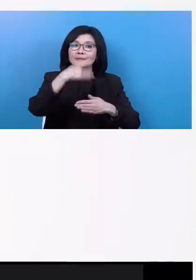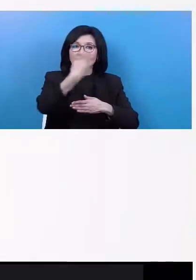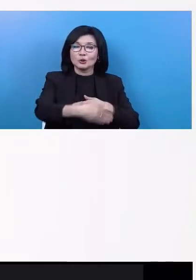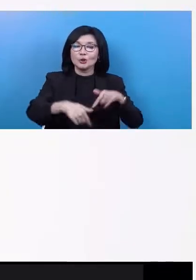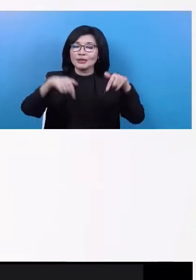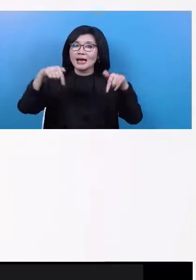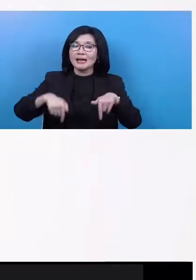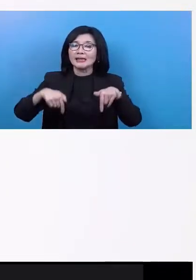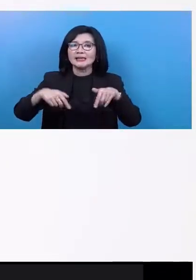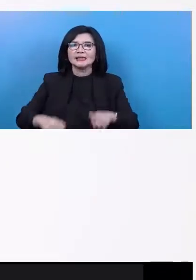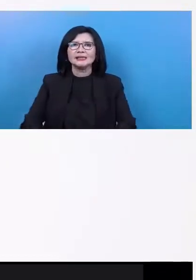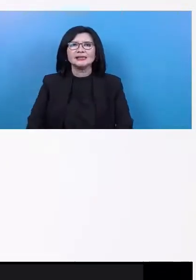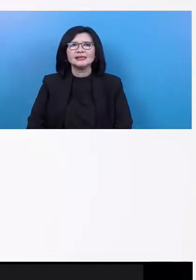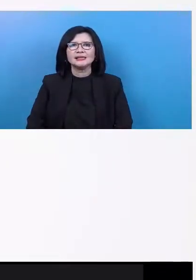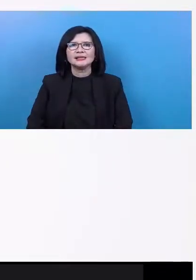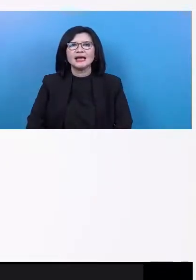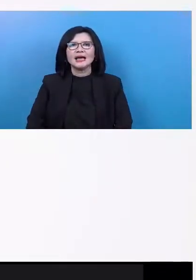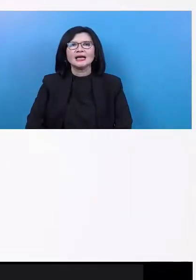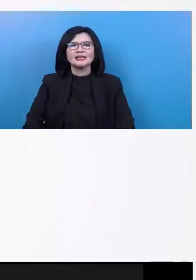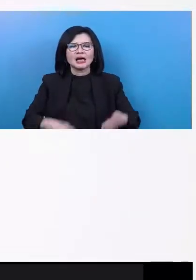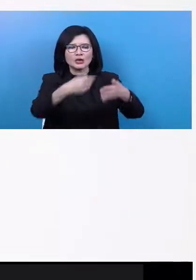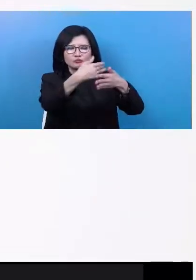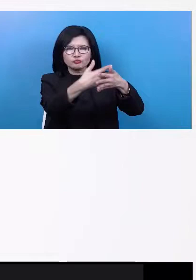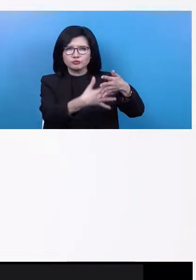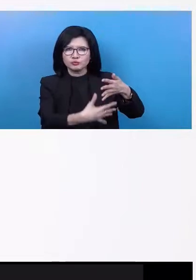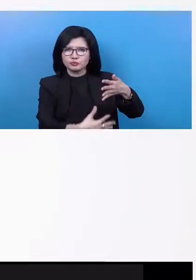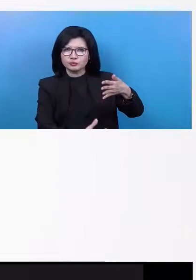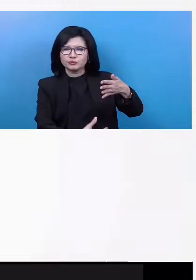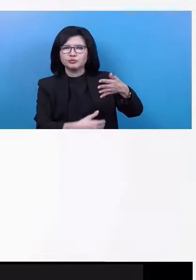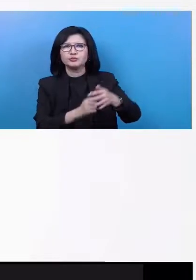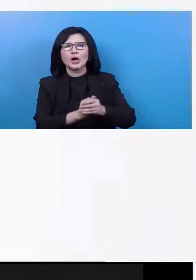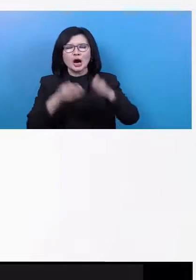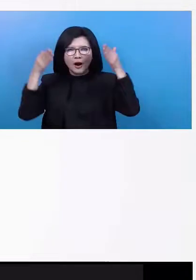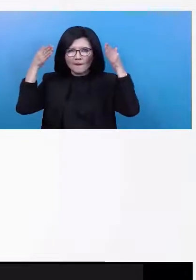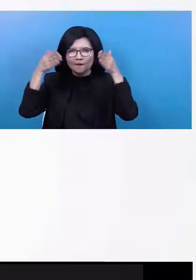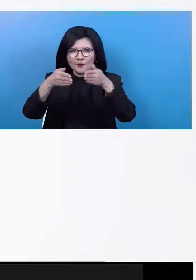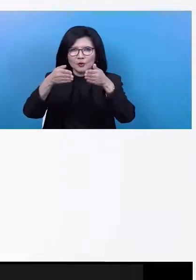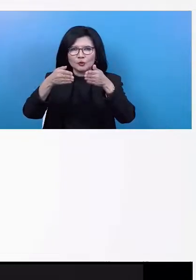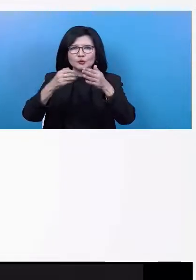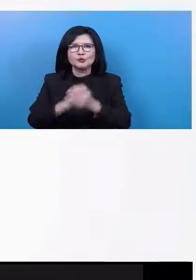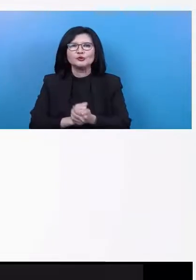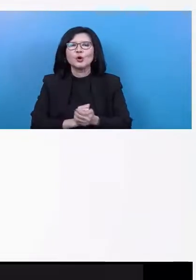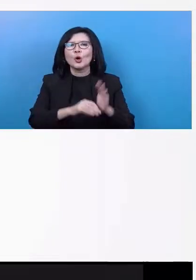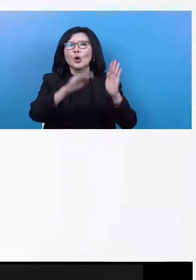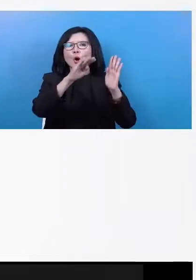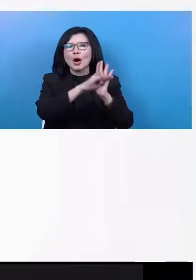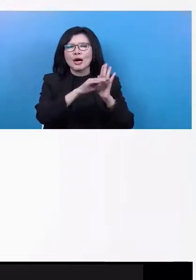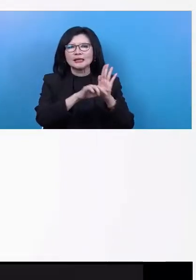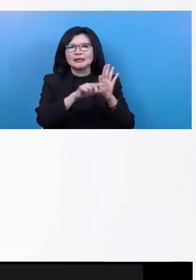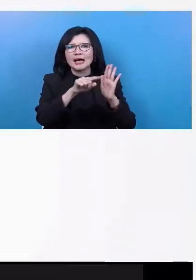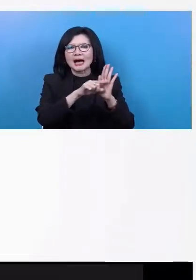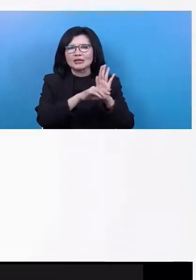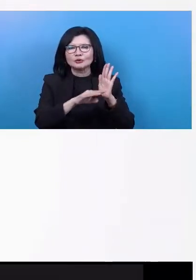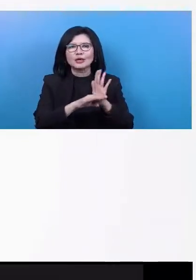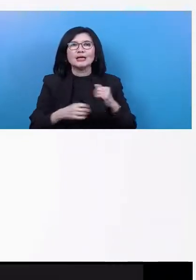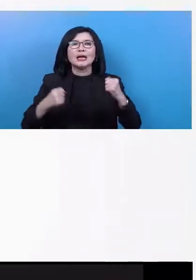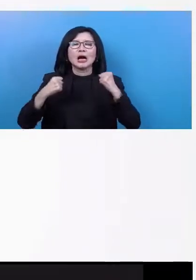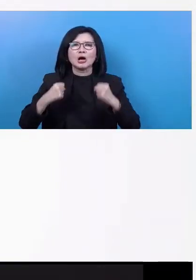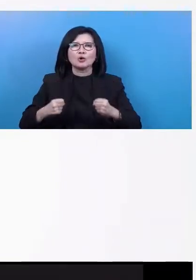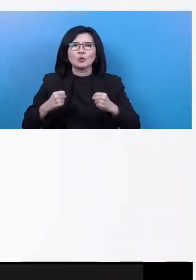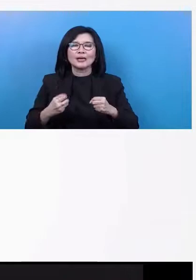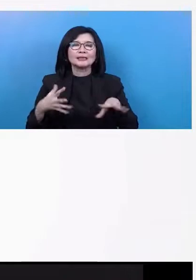that. We'll focus on the need for robust policies around the integration of resilience in infrastructure critical